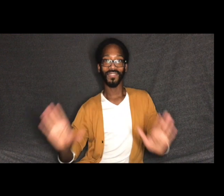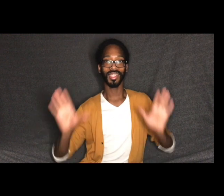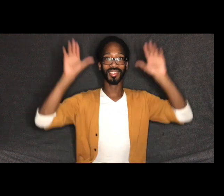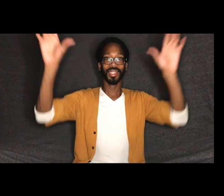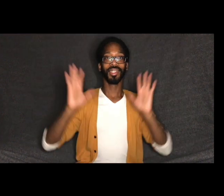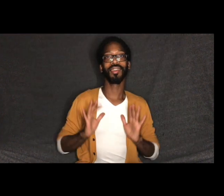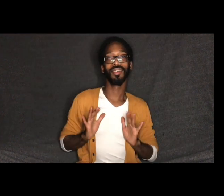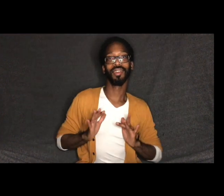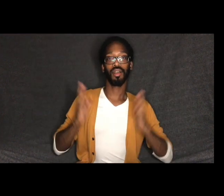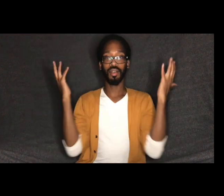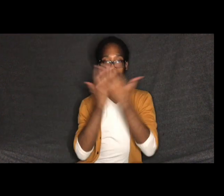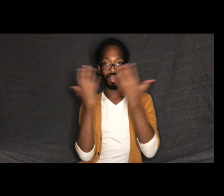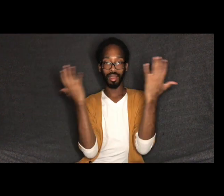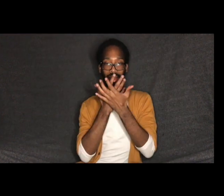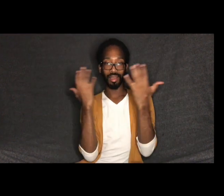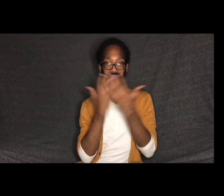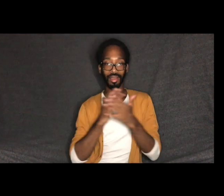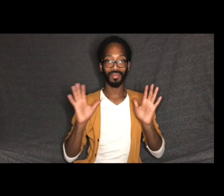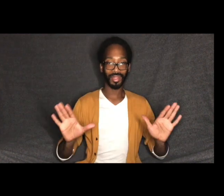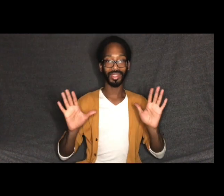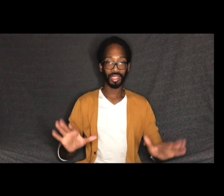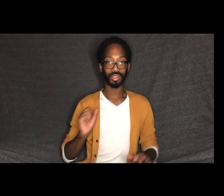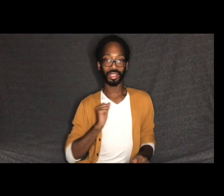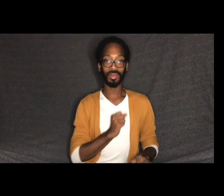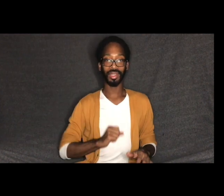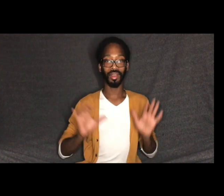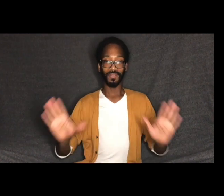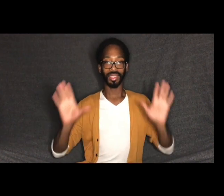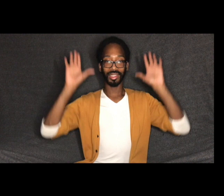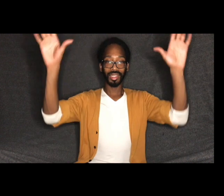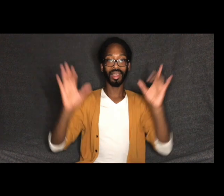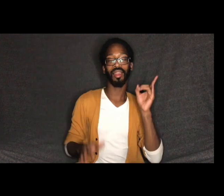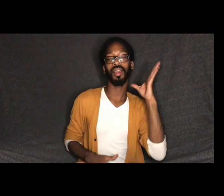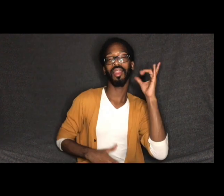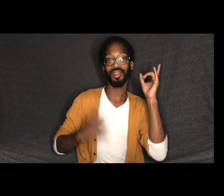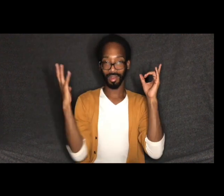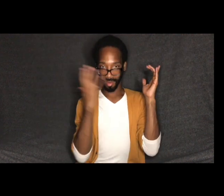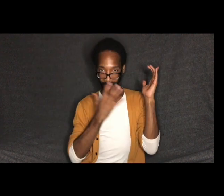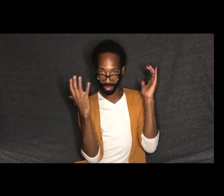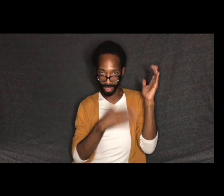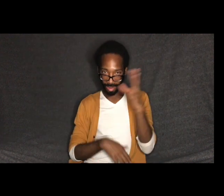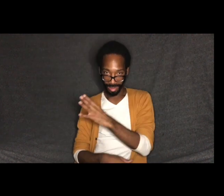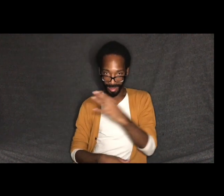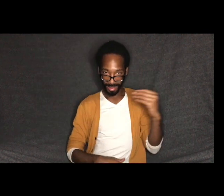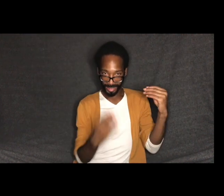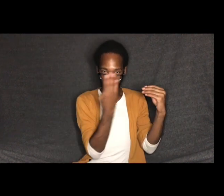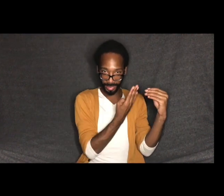super, fantastic, coolness, remarkable. Wonderful, super, fantastic, coolness, remarkable, and